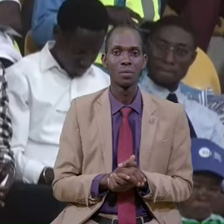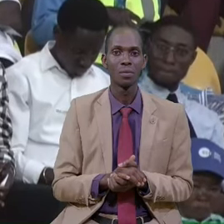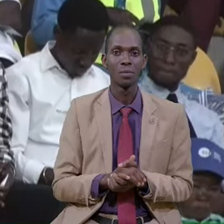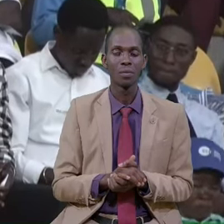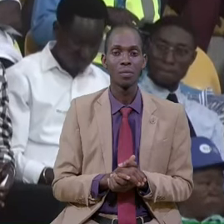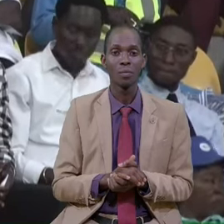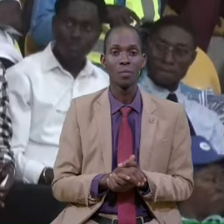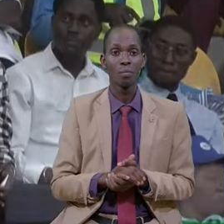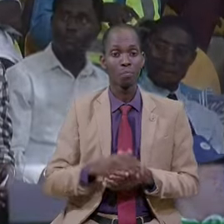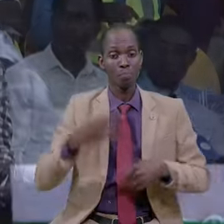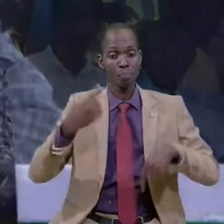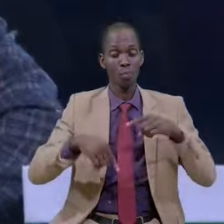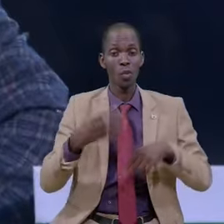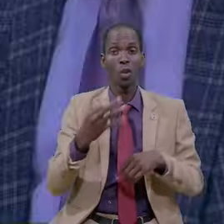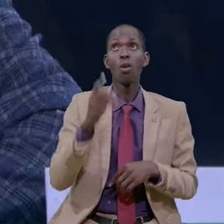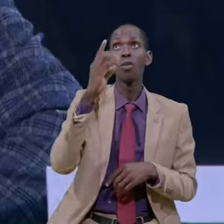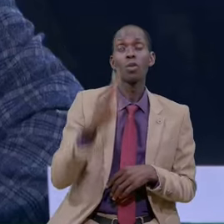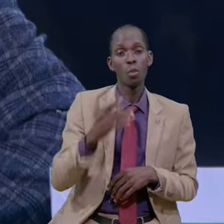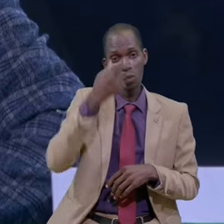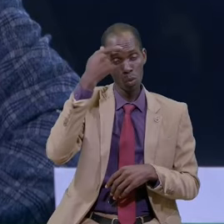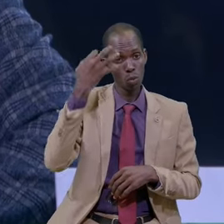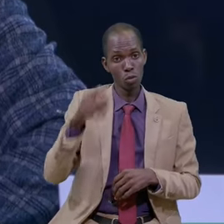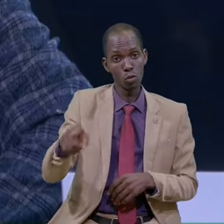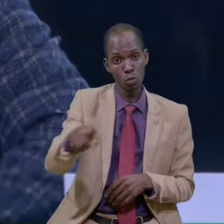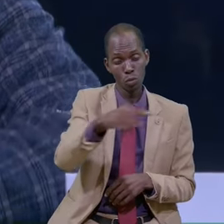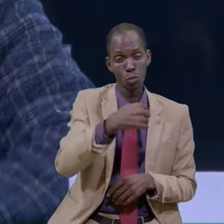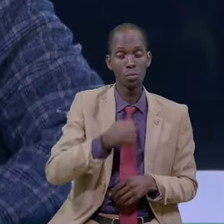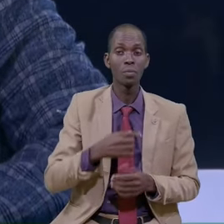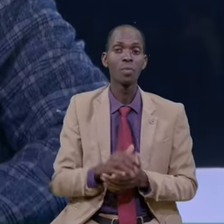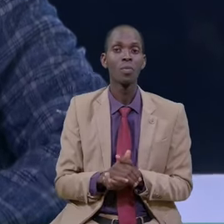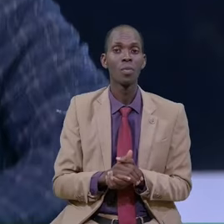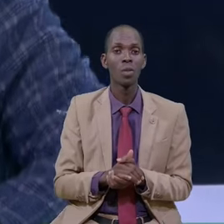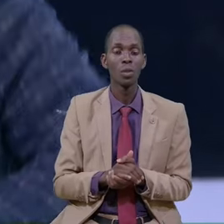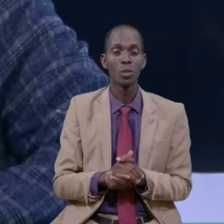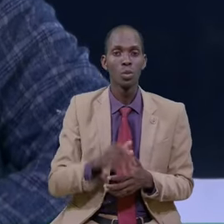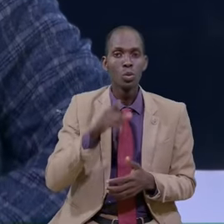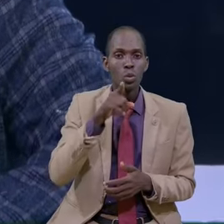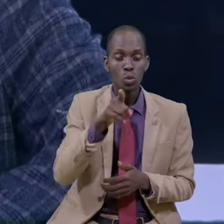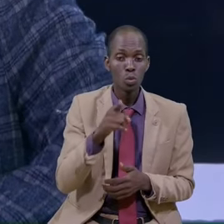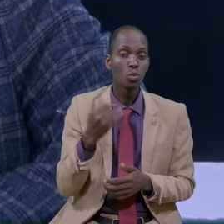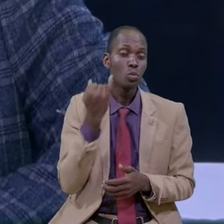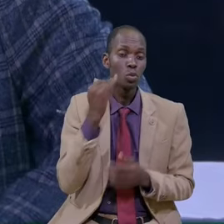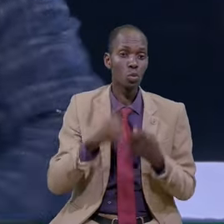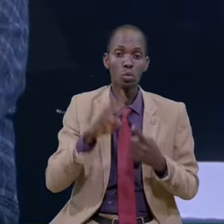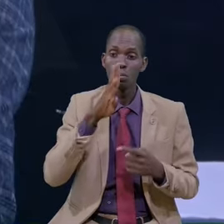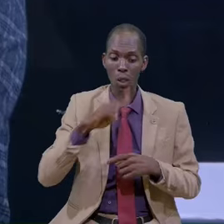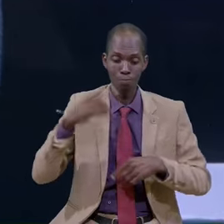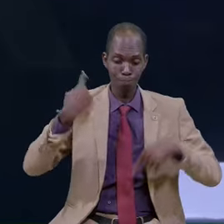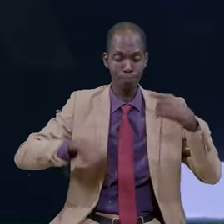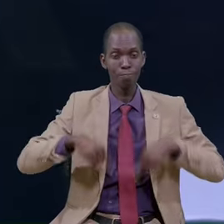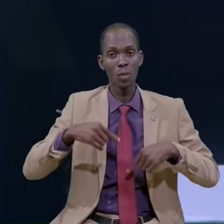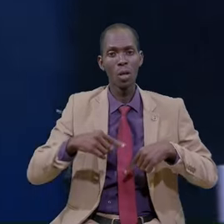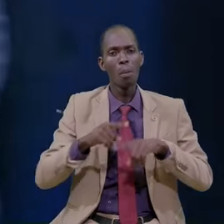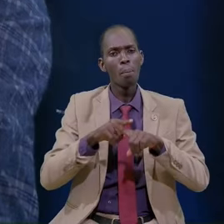sming God on your behal you should have been sming but